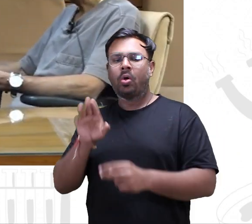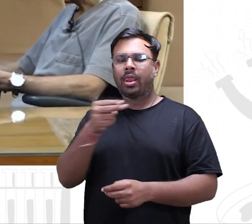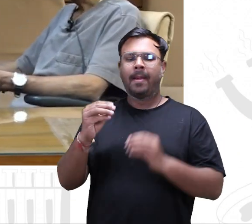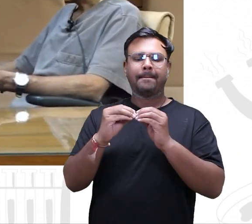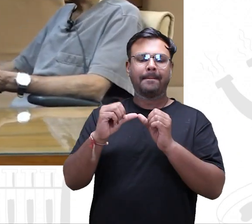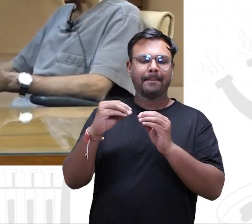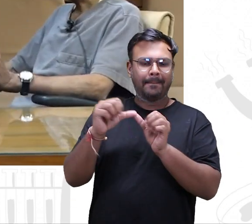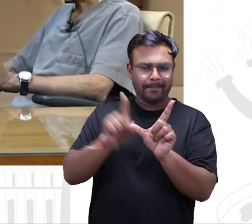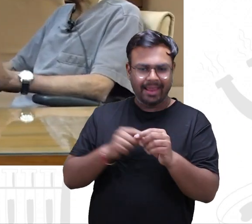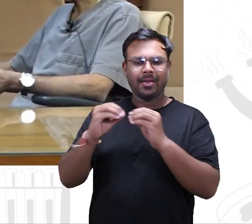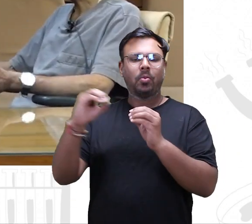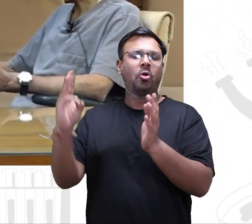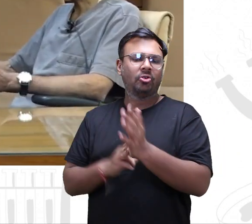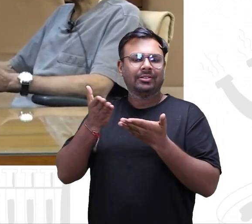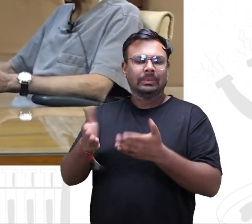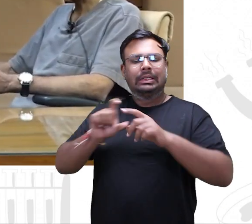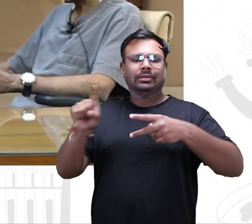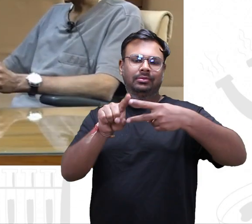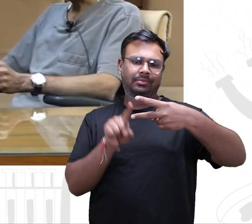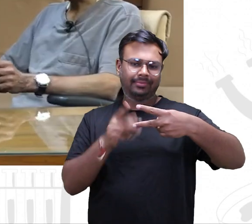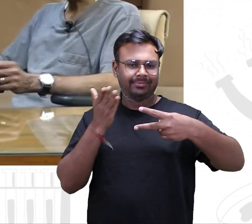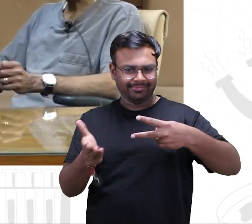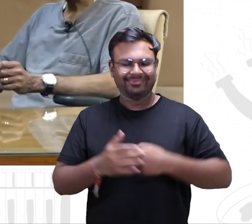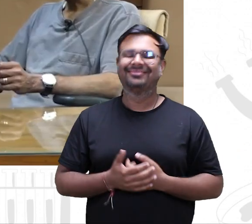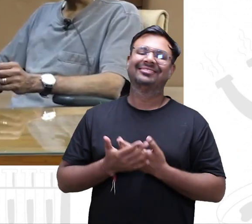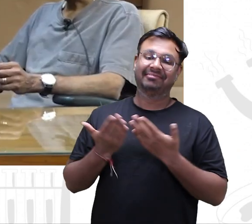boom, and for reasons that may become clear.